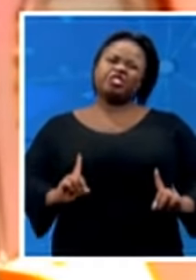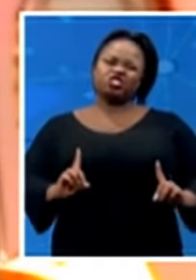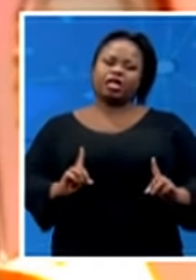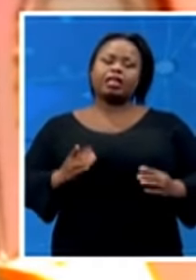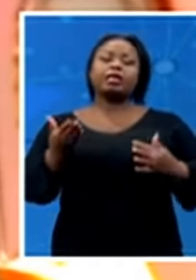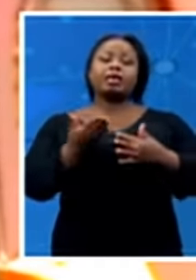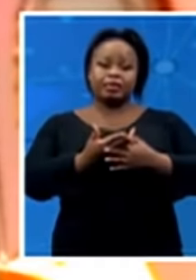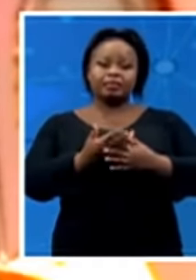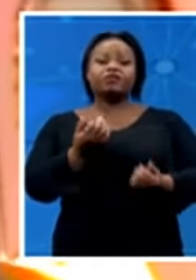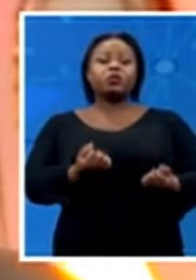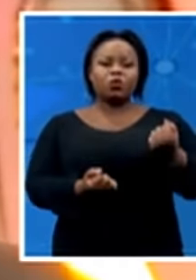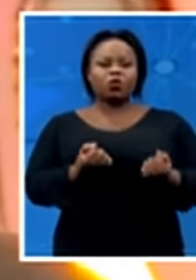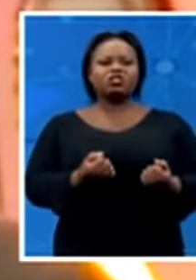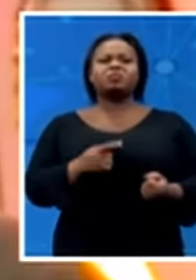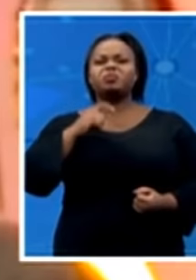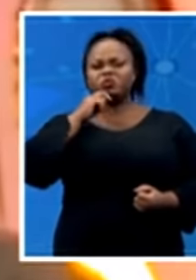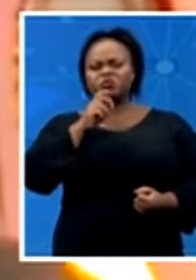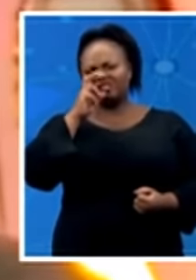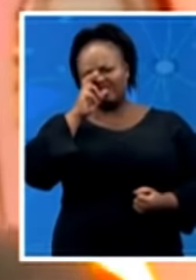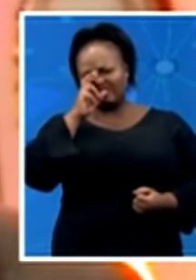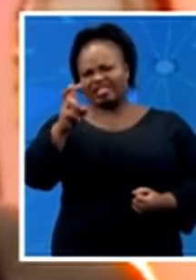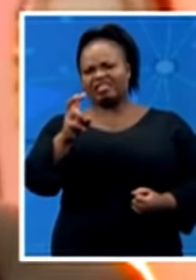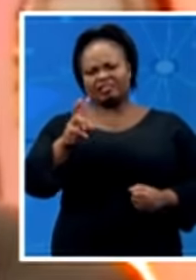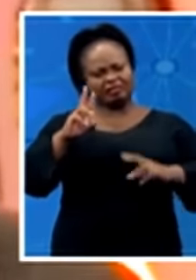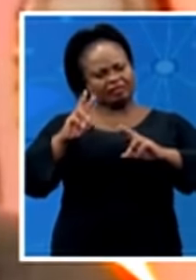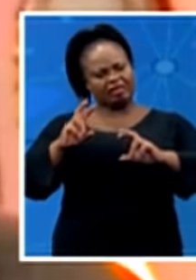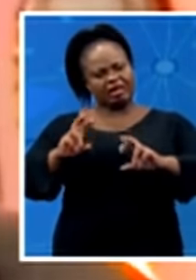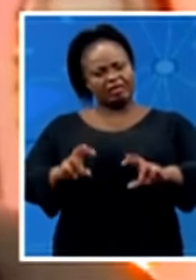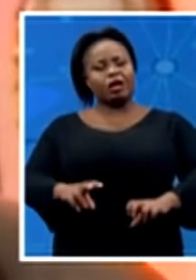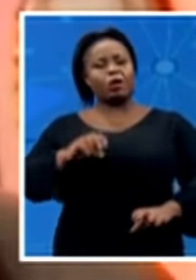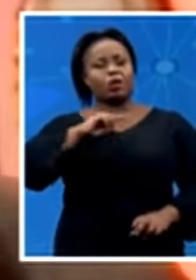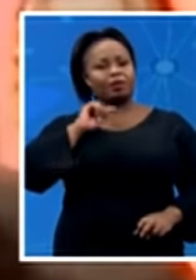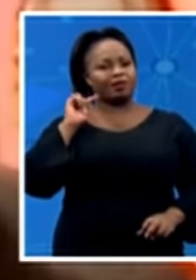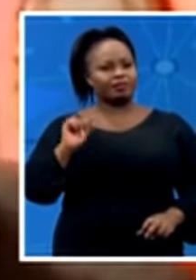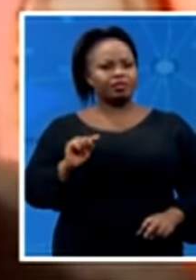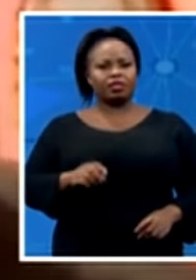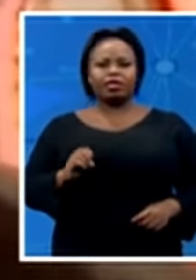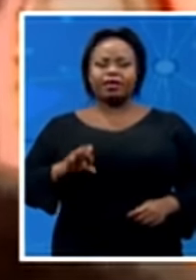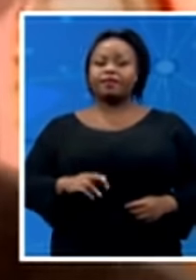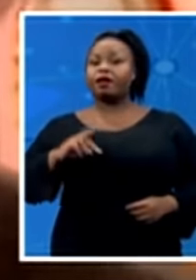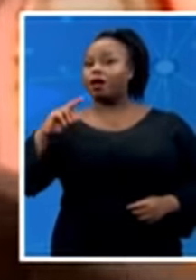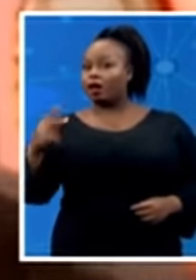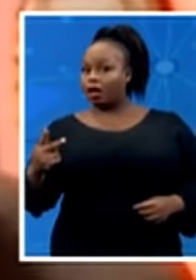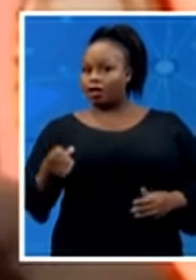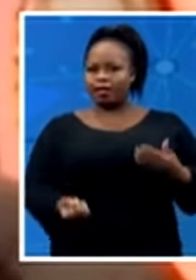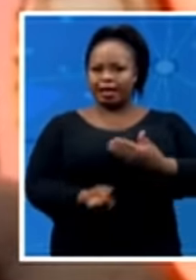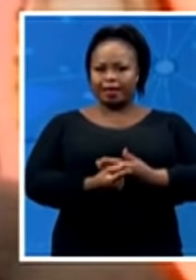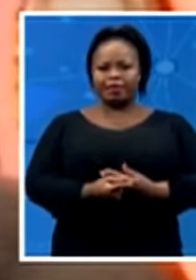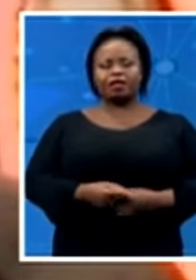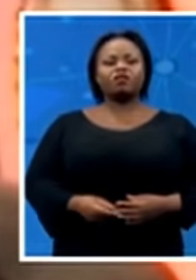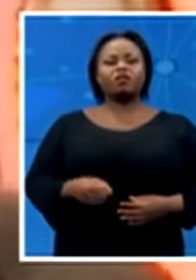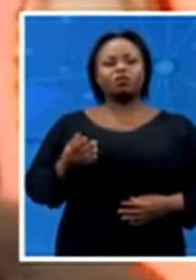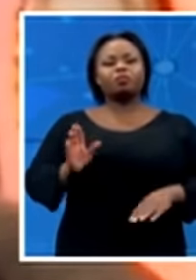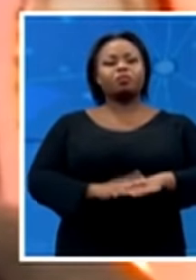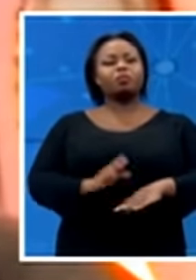firmly within that context. If we have another case with similar outstanding exceptional facts, I'm